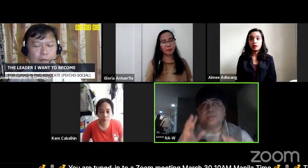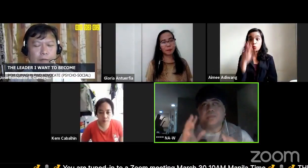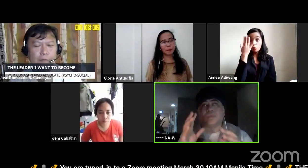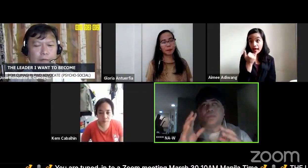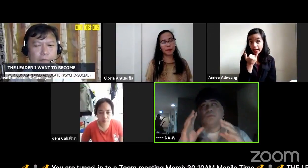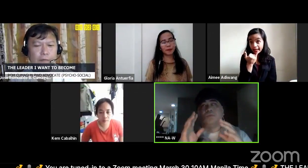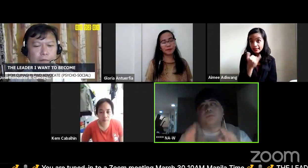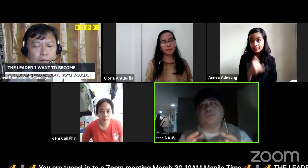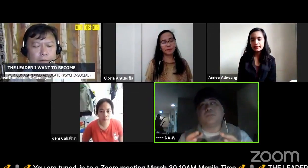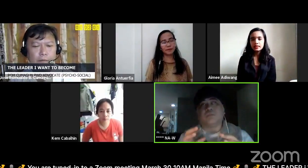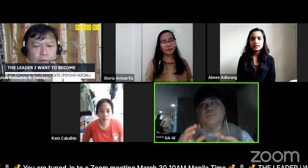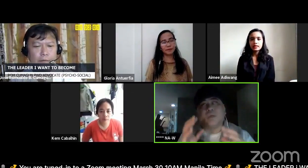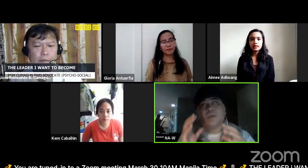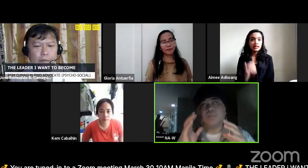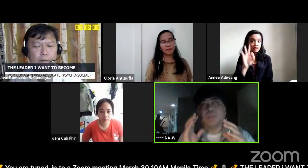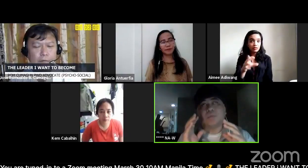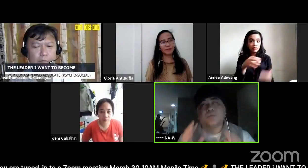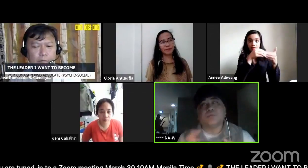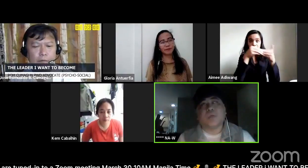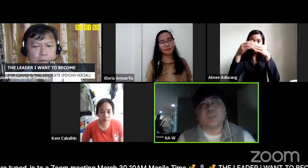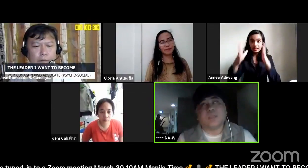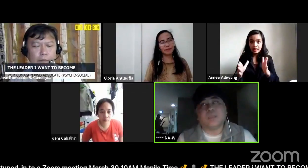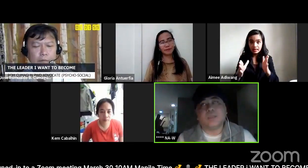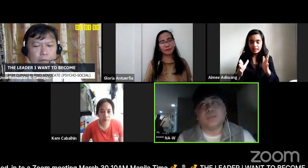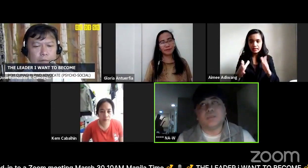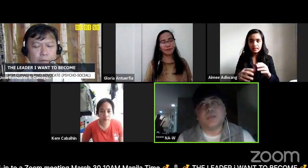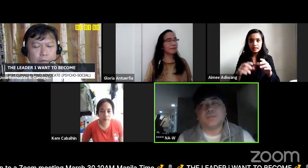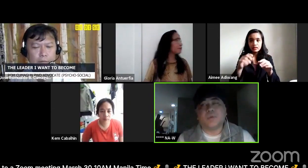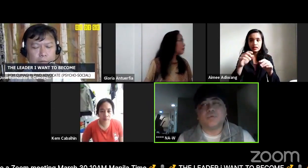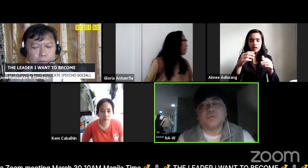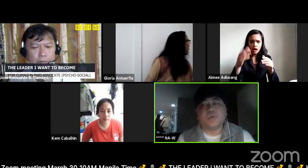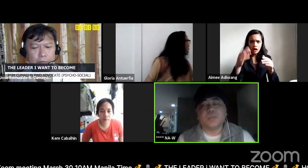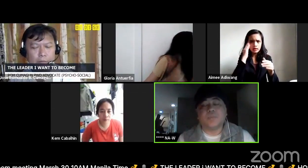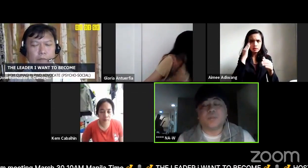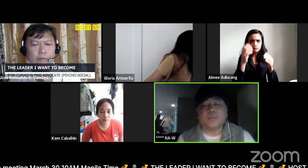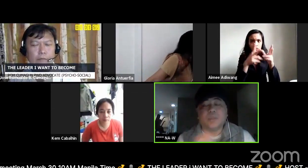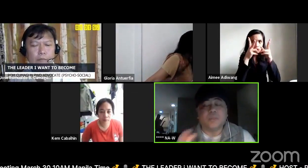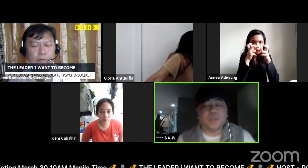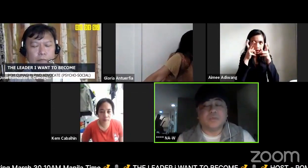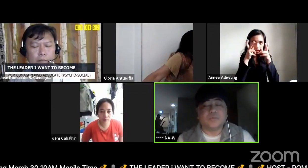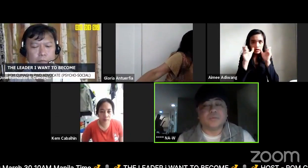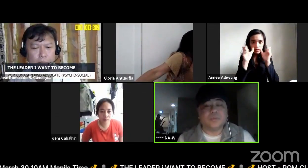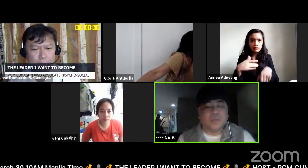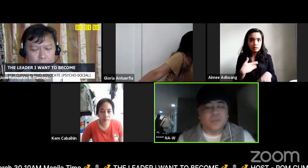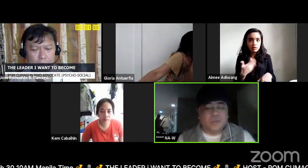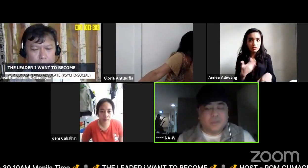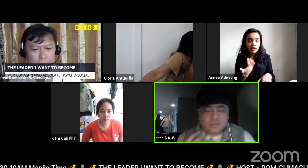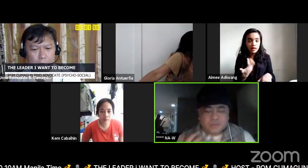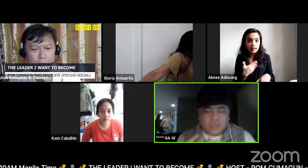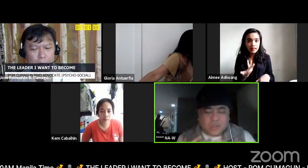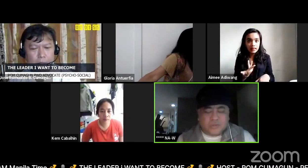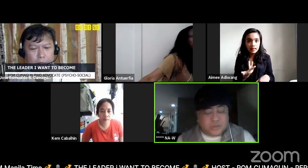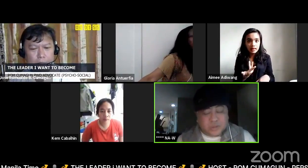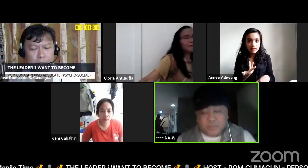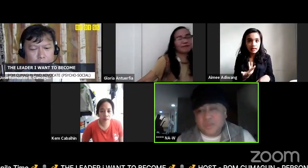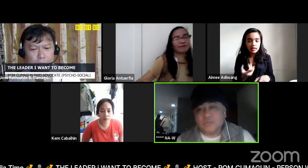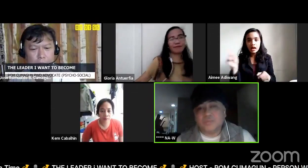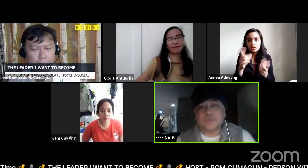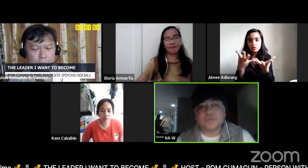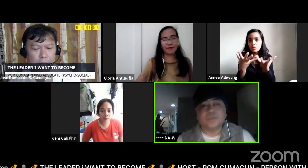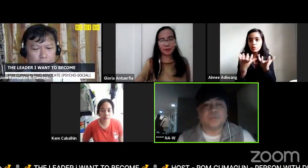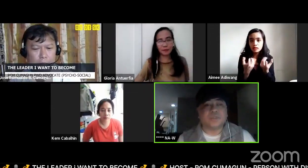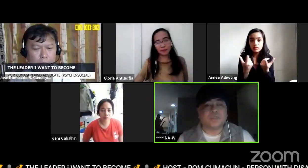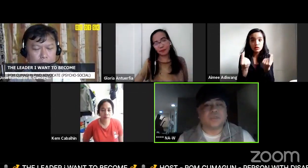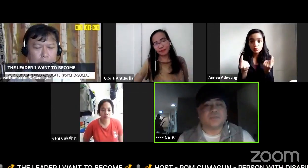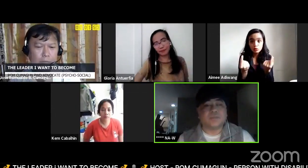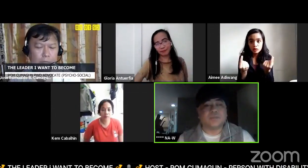Kasi kung yung leader marunong makinig at makukuha niya, maramdaman niya yung talagang gusto sabihin